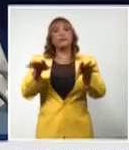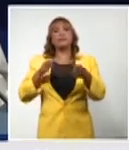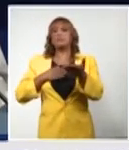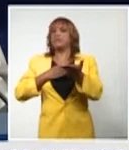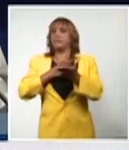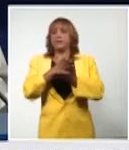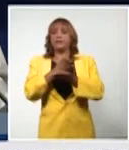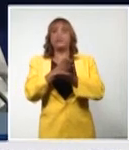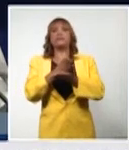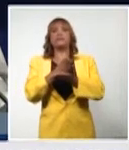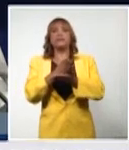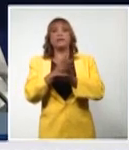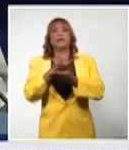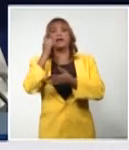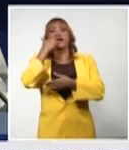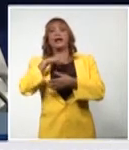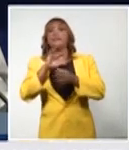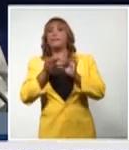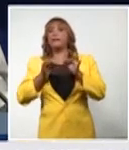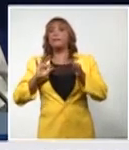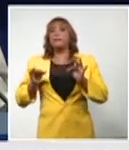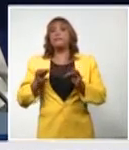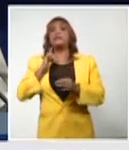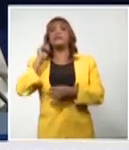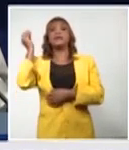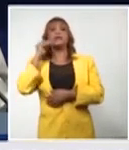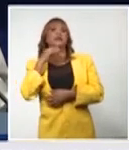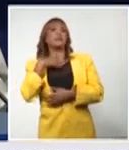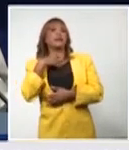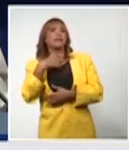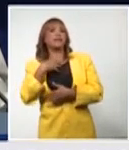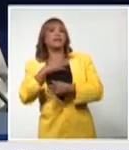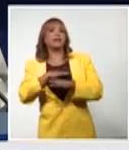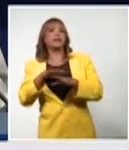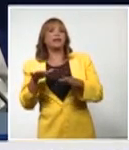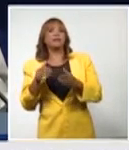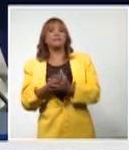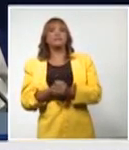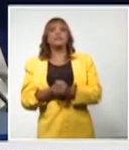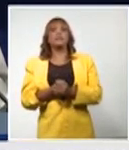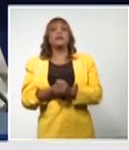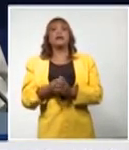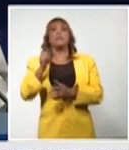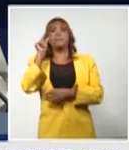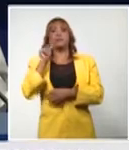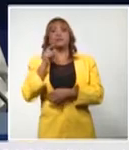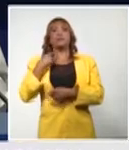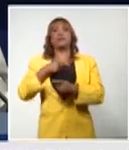211 from Artemisa, which has reported various cases recently,